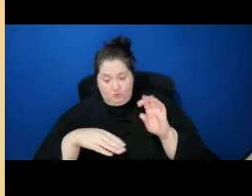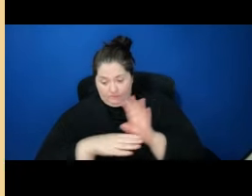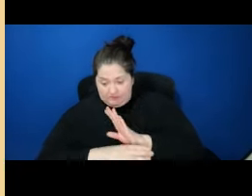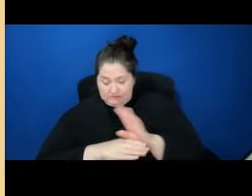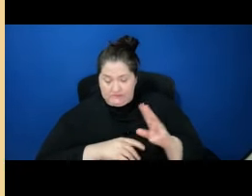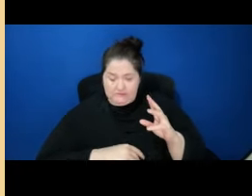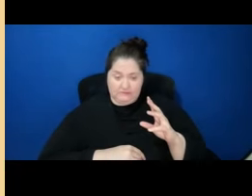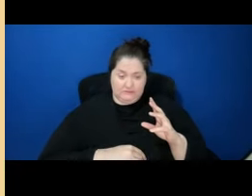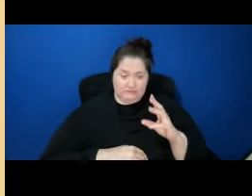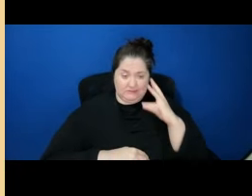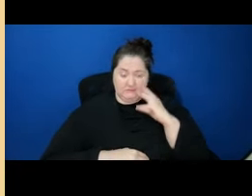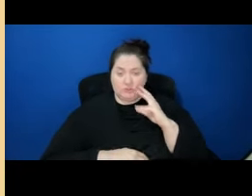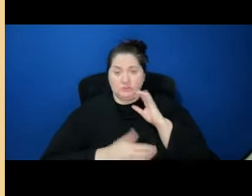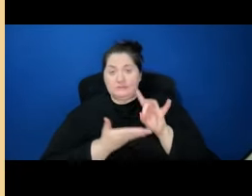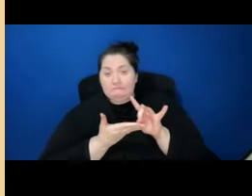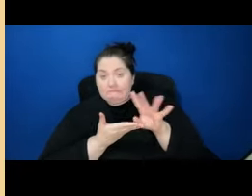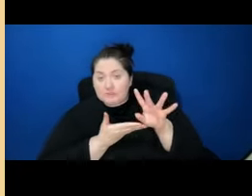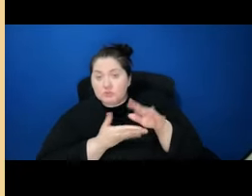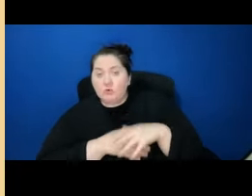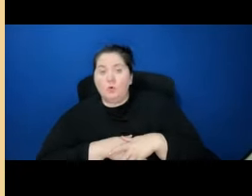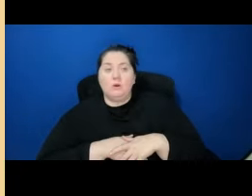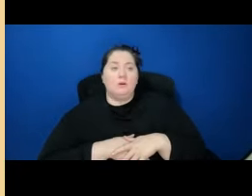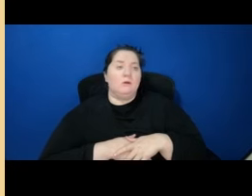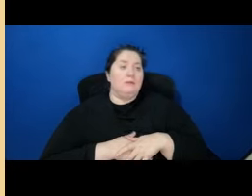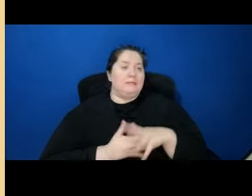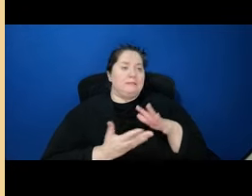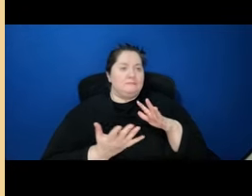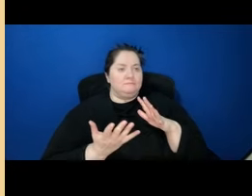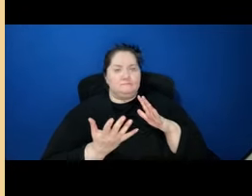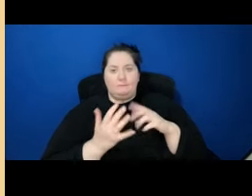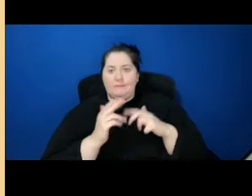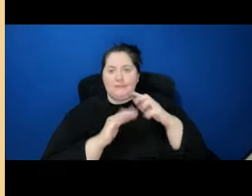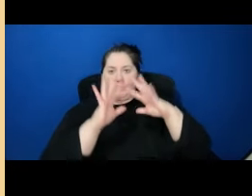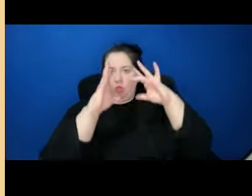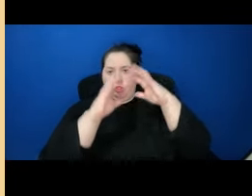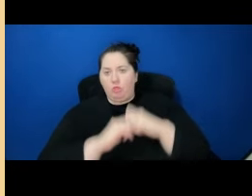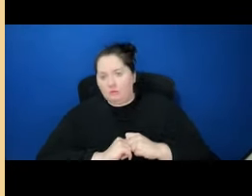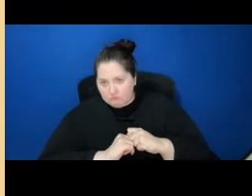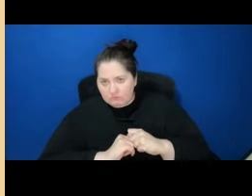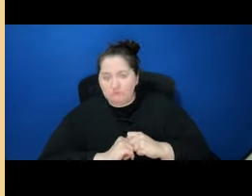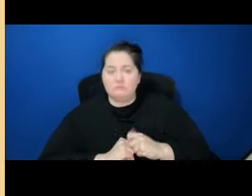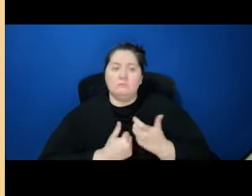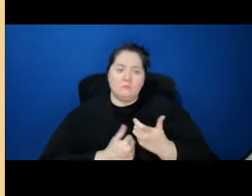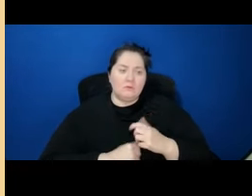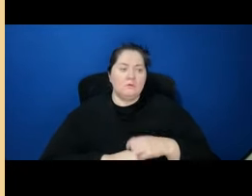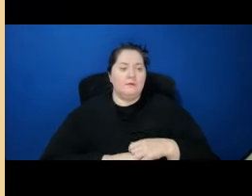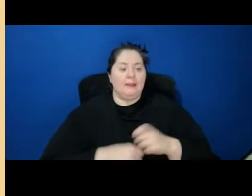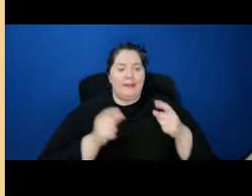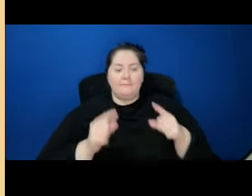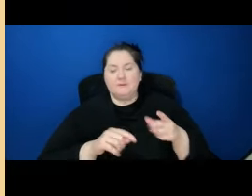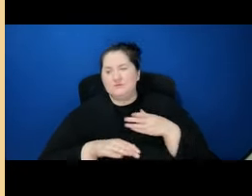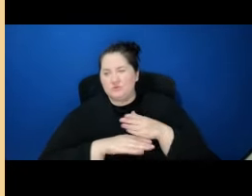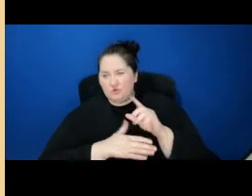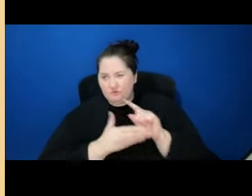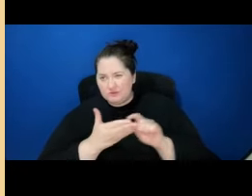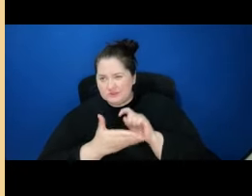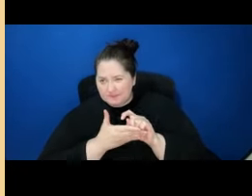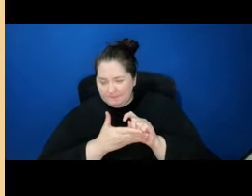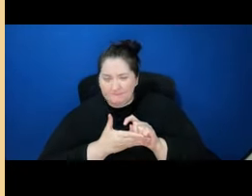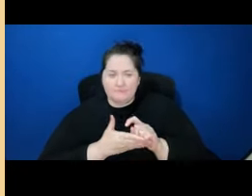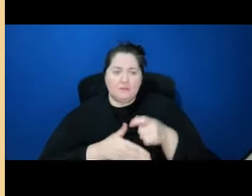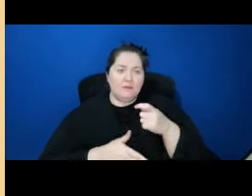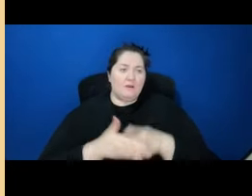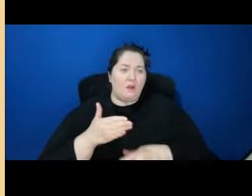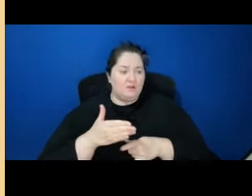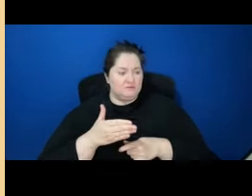an eviction or there's a rehabilitation or demolition. It also occurs gradually over time as the cost of